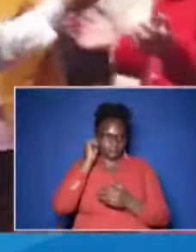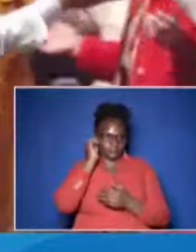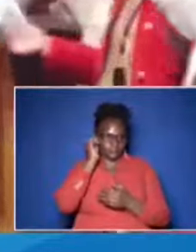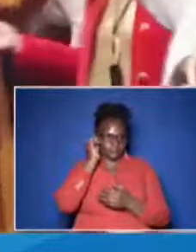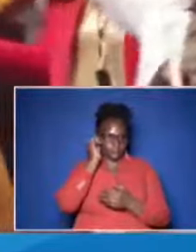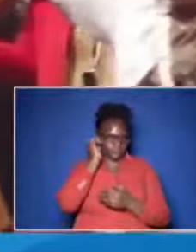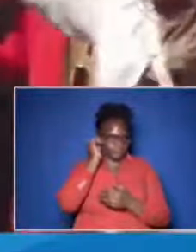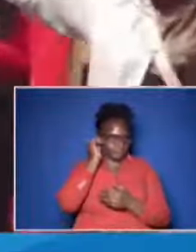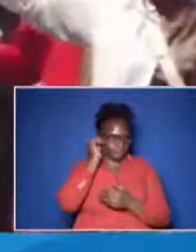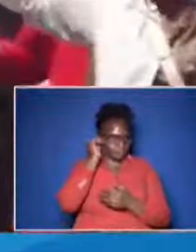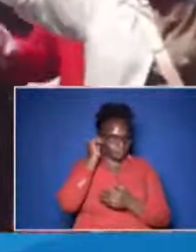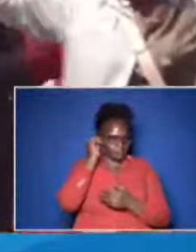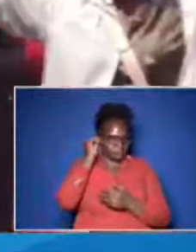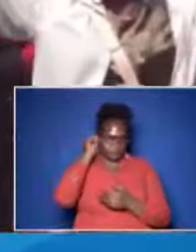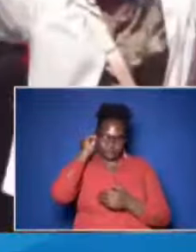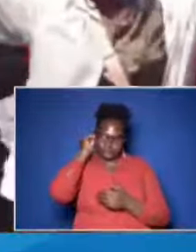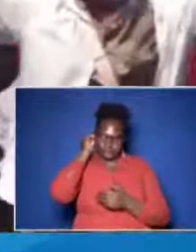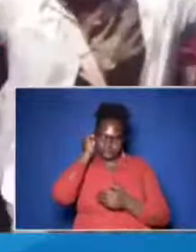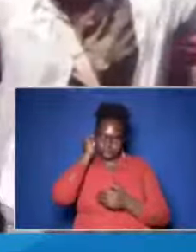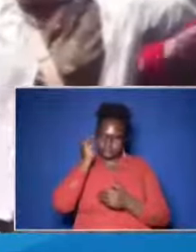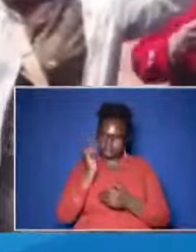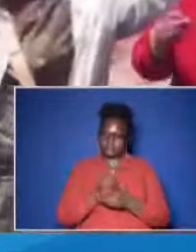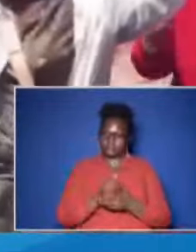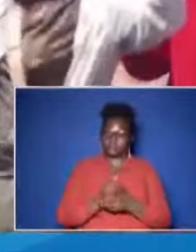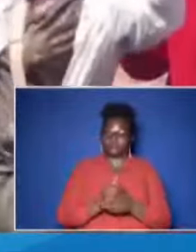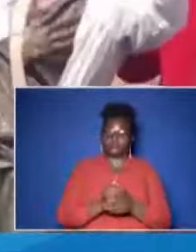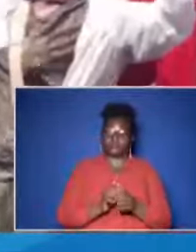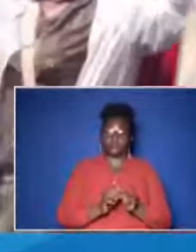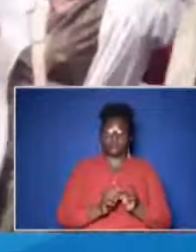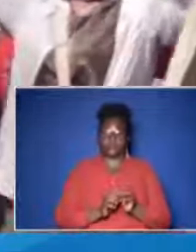up back up back up back up back up back